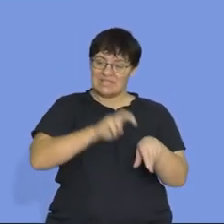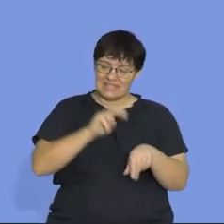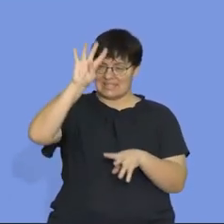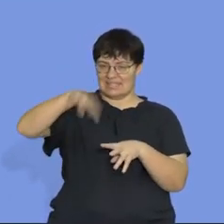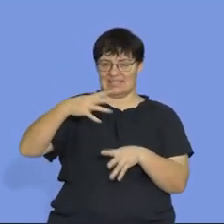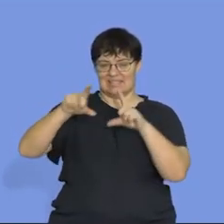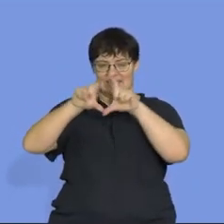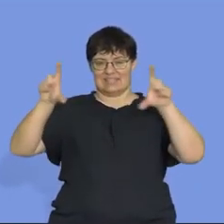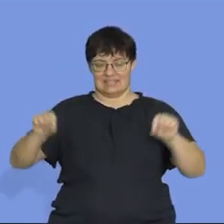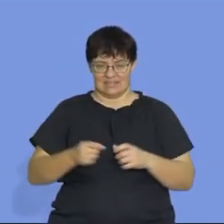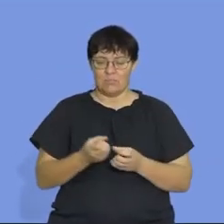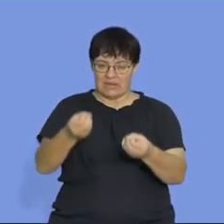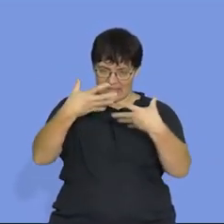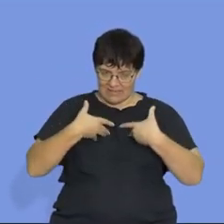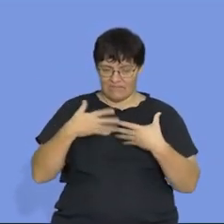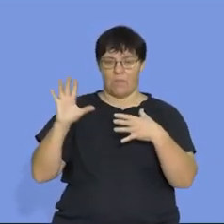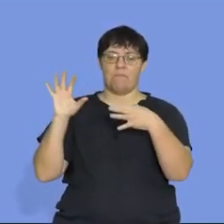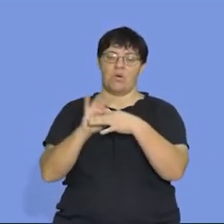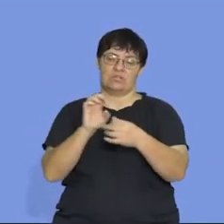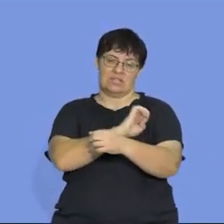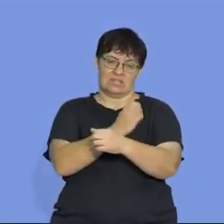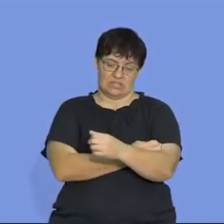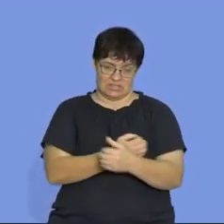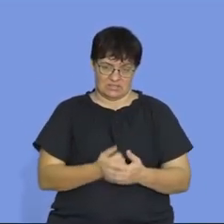been given the bond energies. So in this